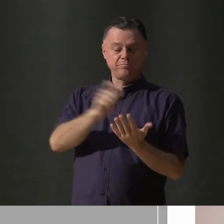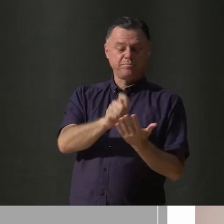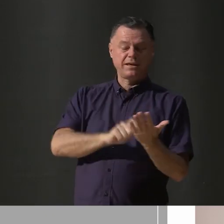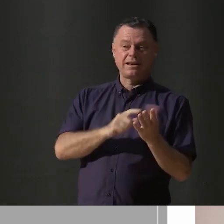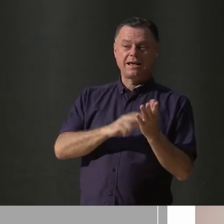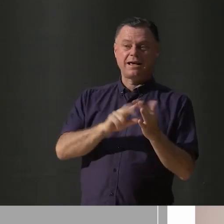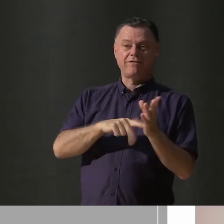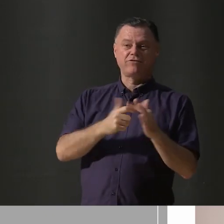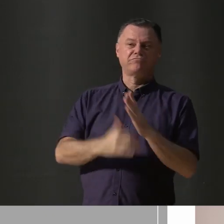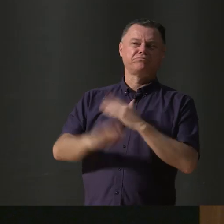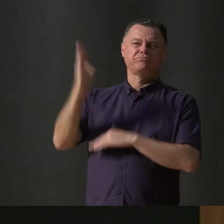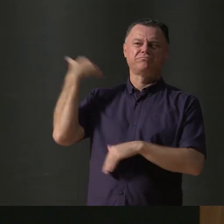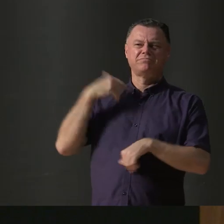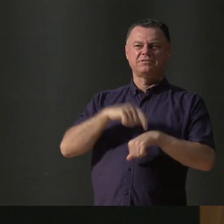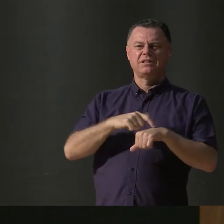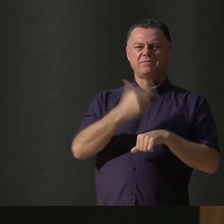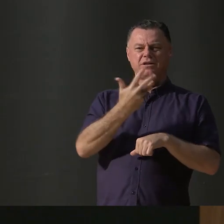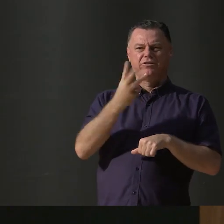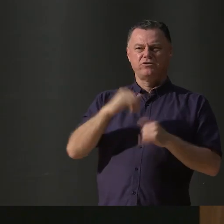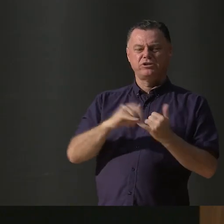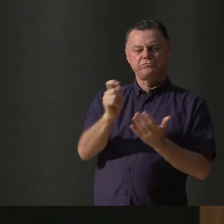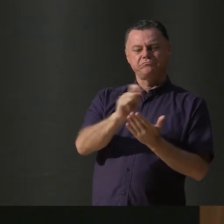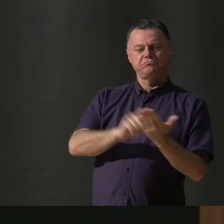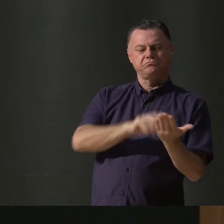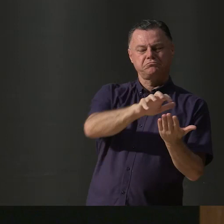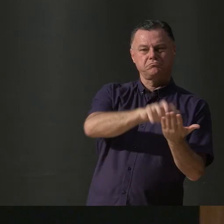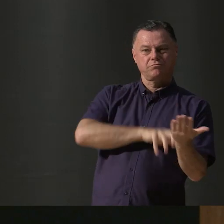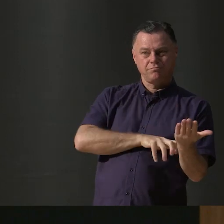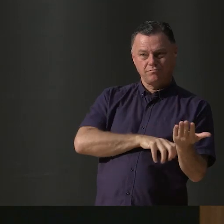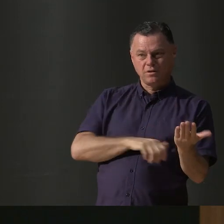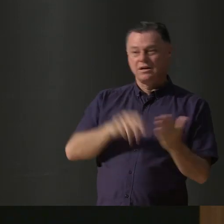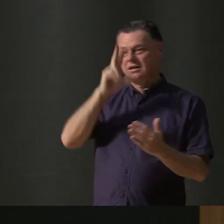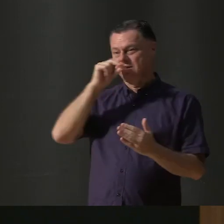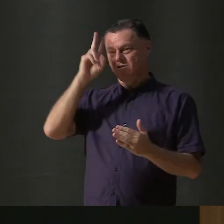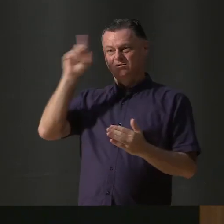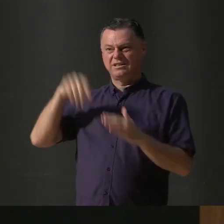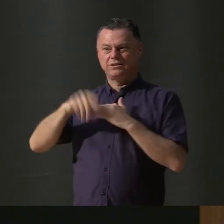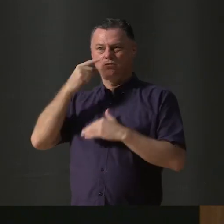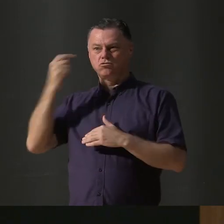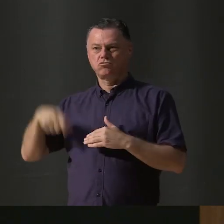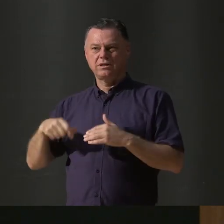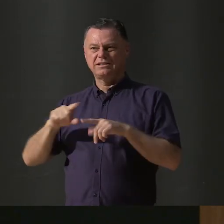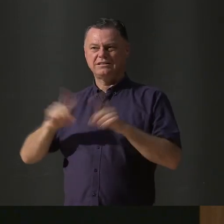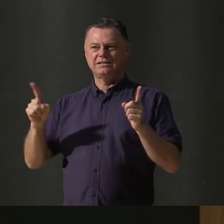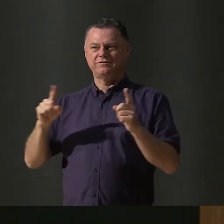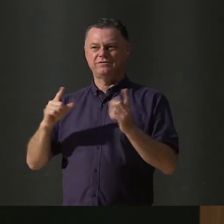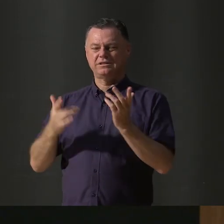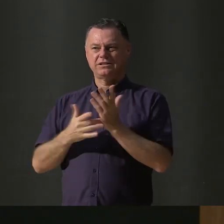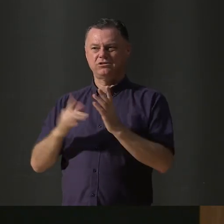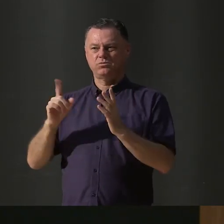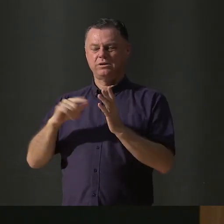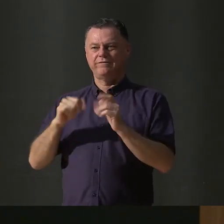Anne Frank and this TikToker use the media of their day to record their own personal accounts of